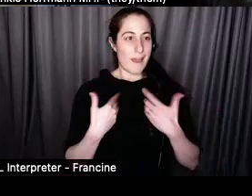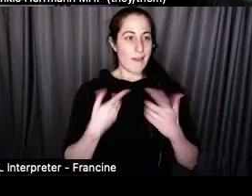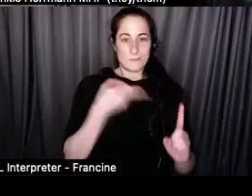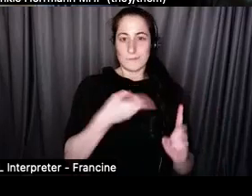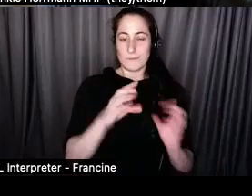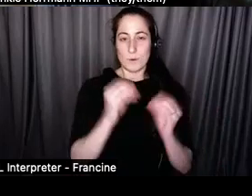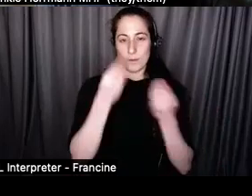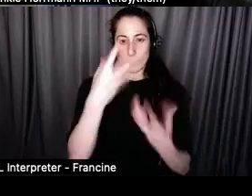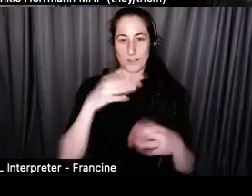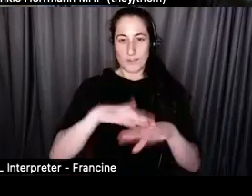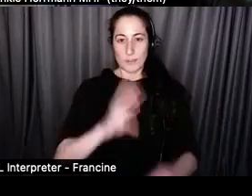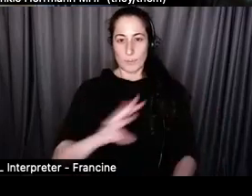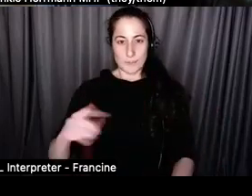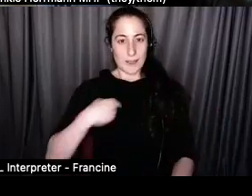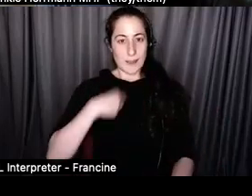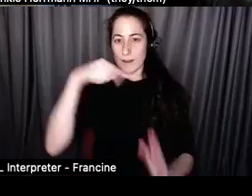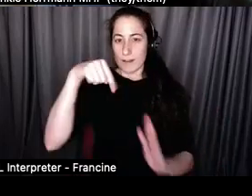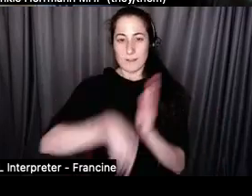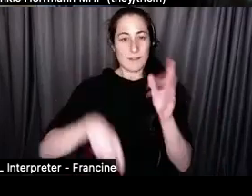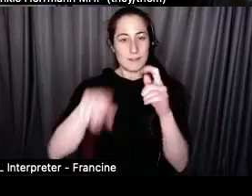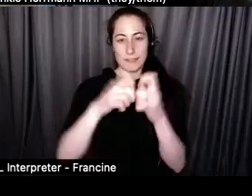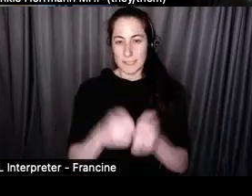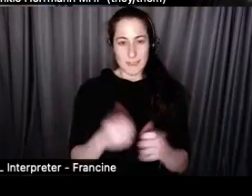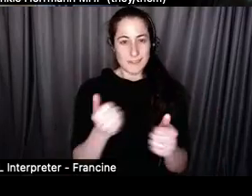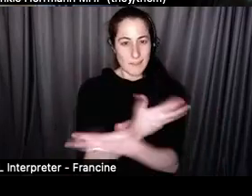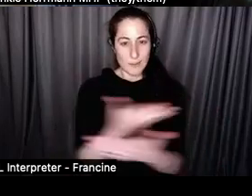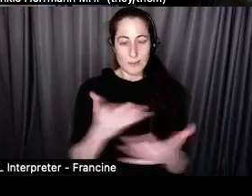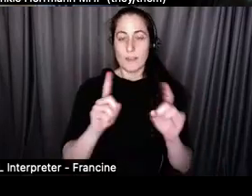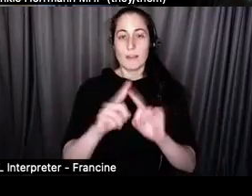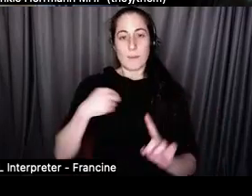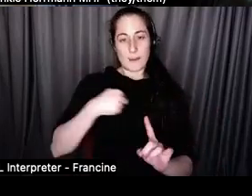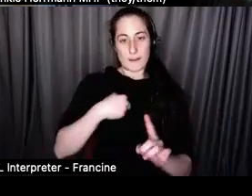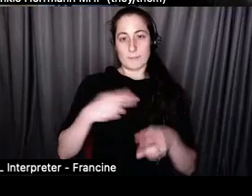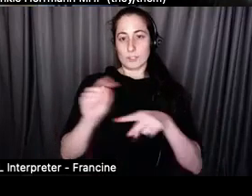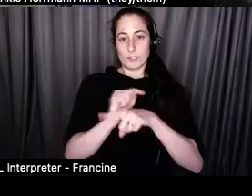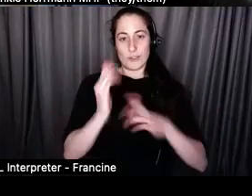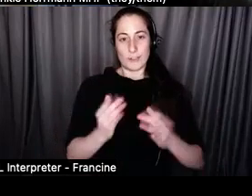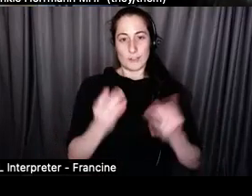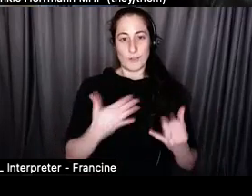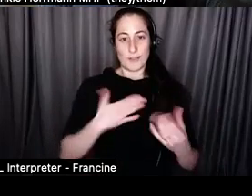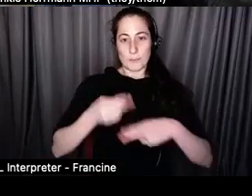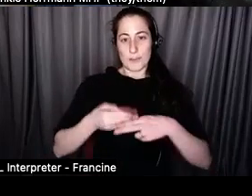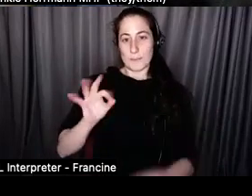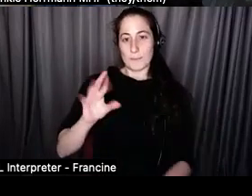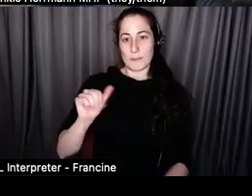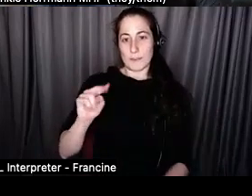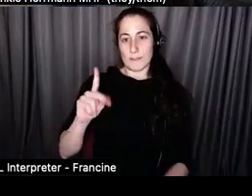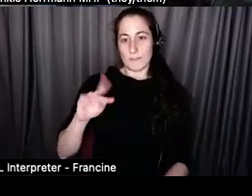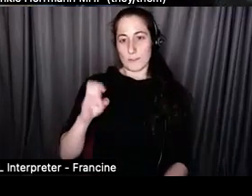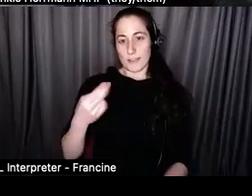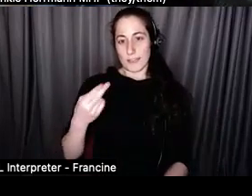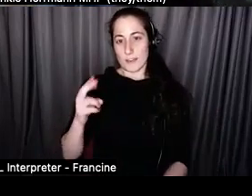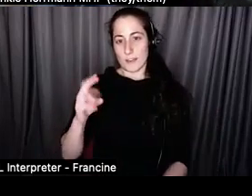all the details of what we do, but I am your trainer today. My name is Frankie Herman, and I am the Medicaid coordinating